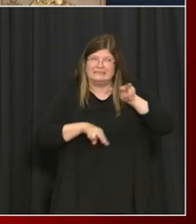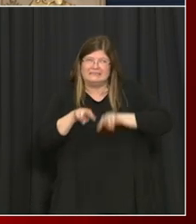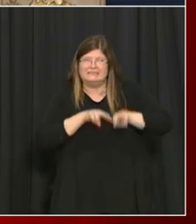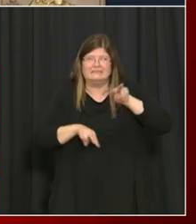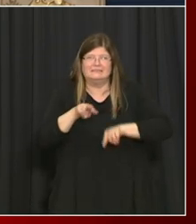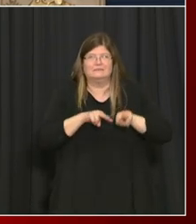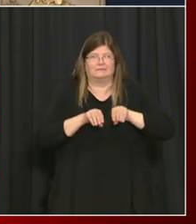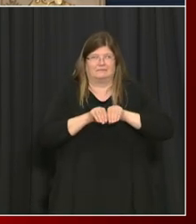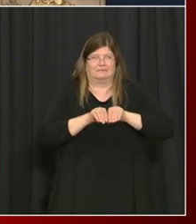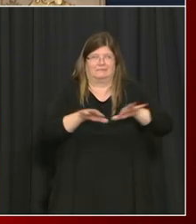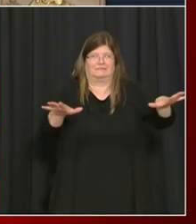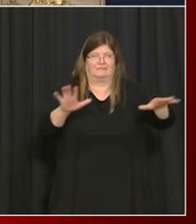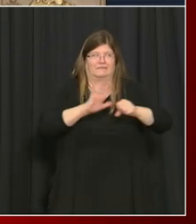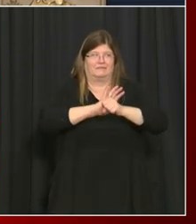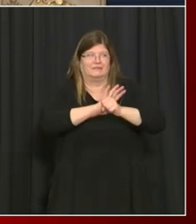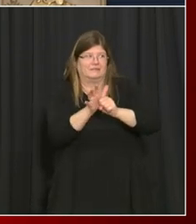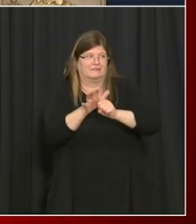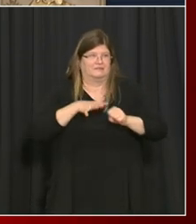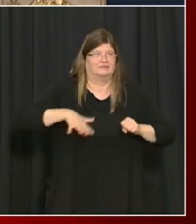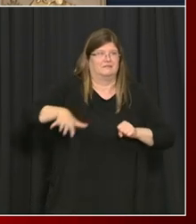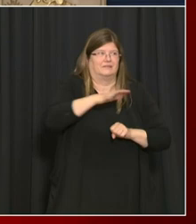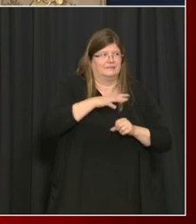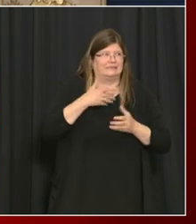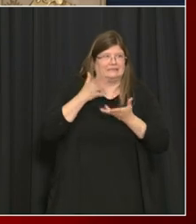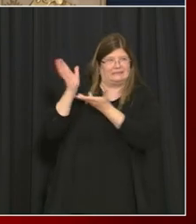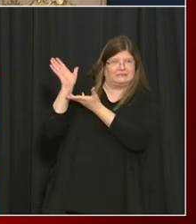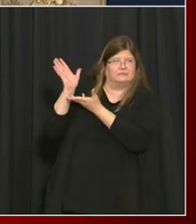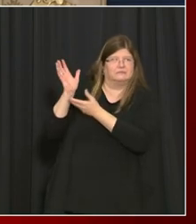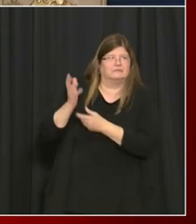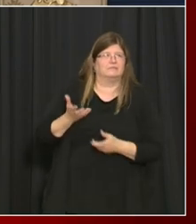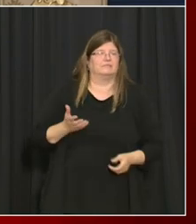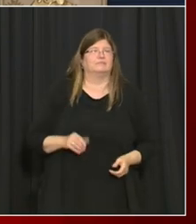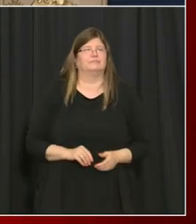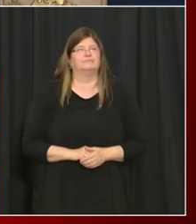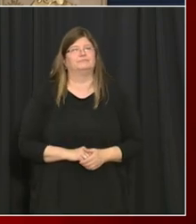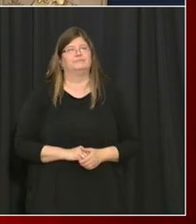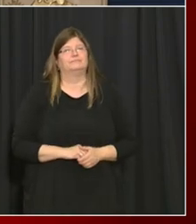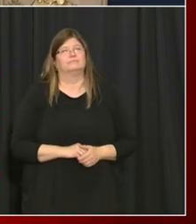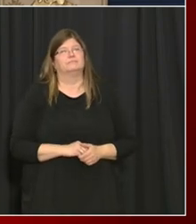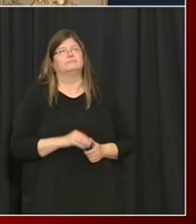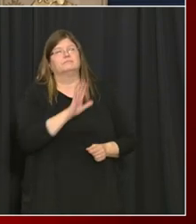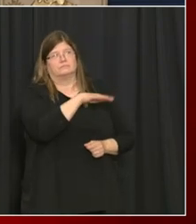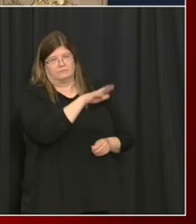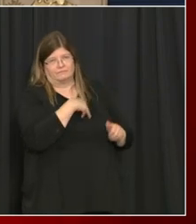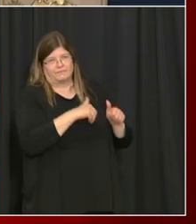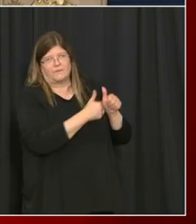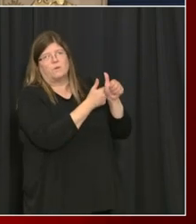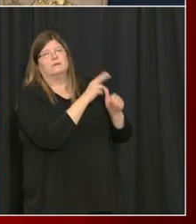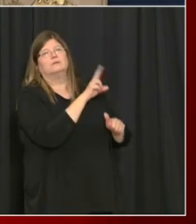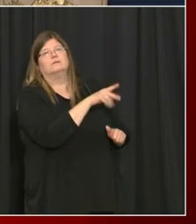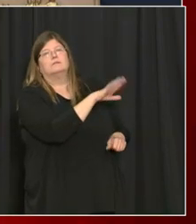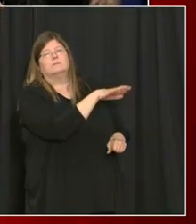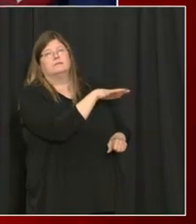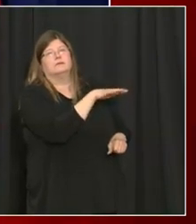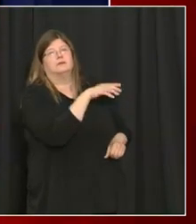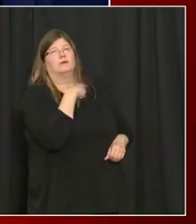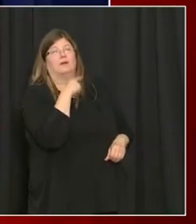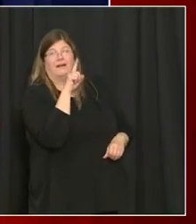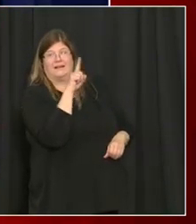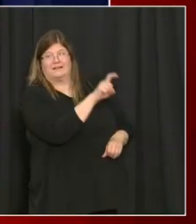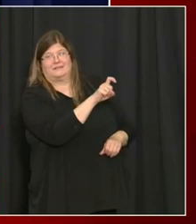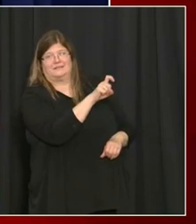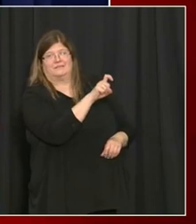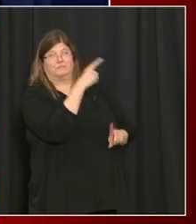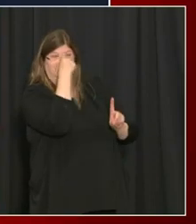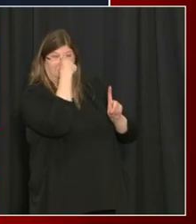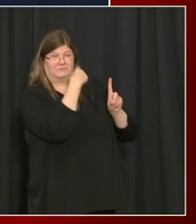of the virus in the city. But, Mayor, there's also the question of the positivity rate falling below 5%, which we